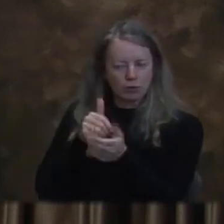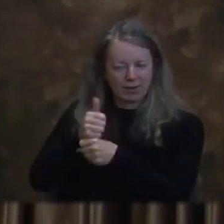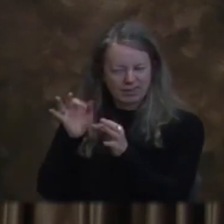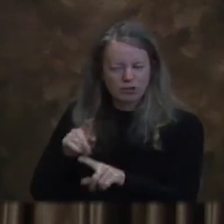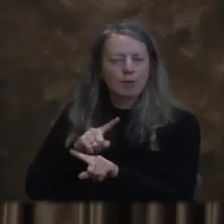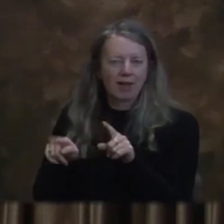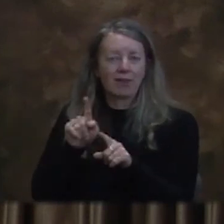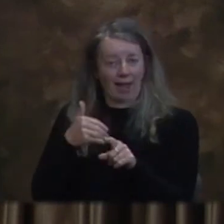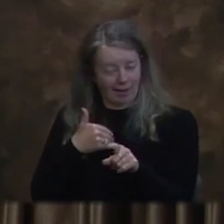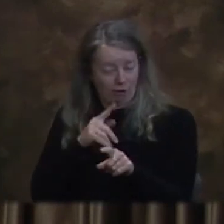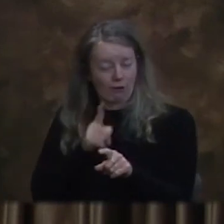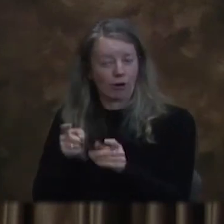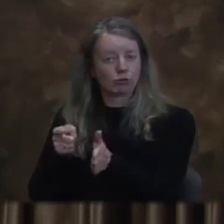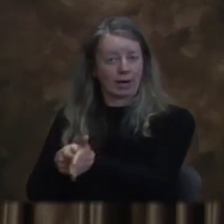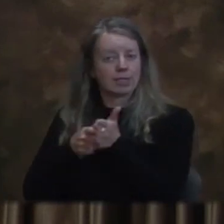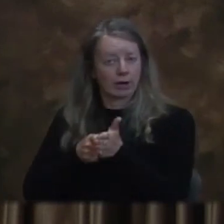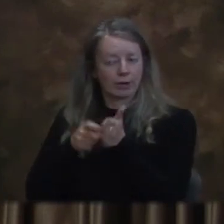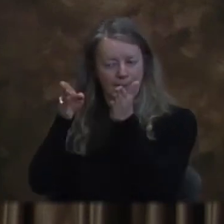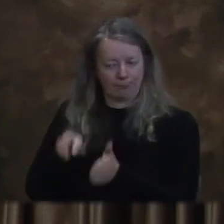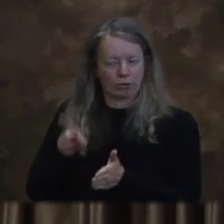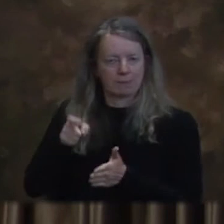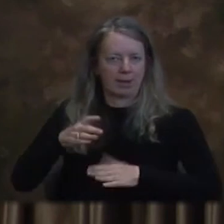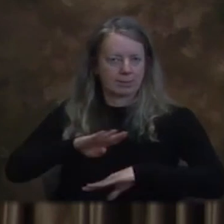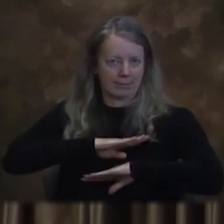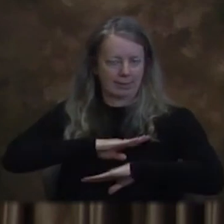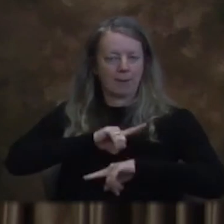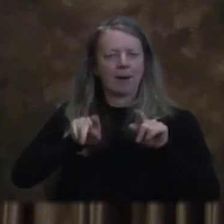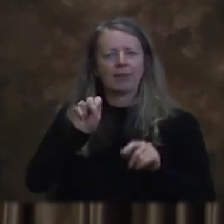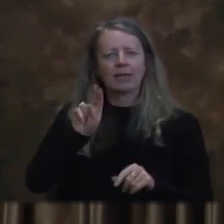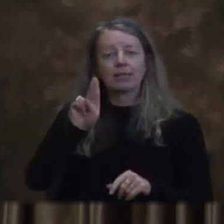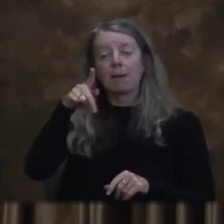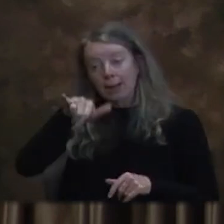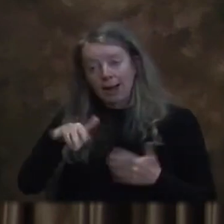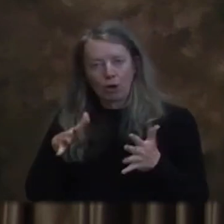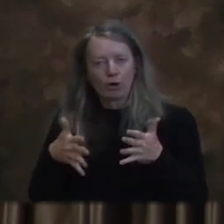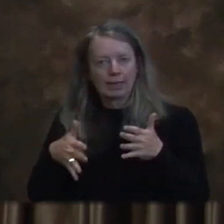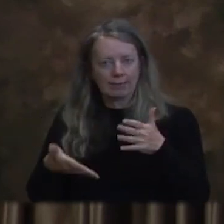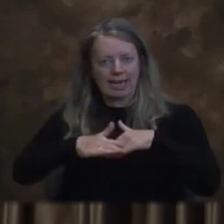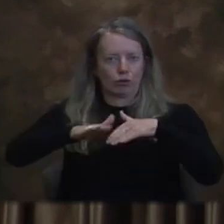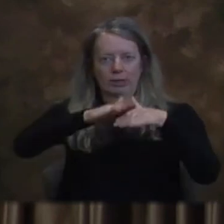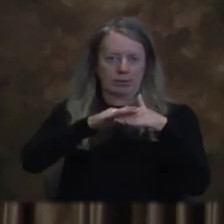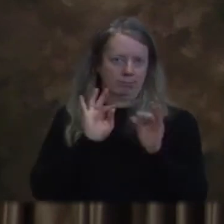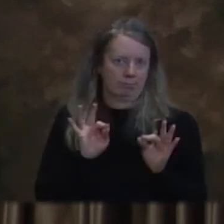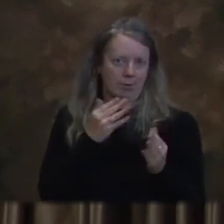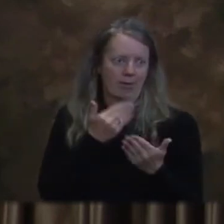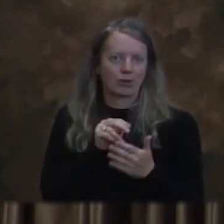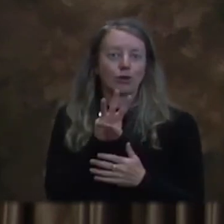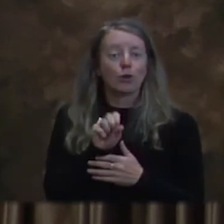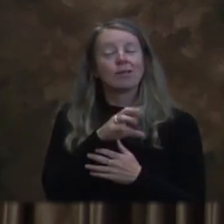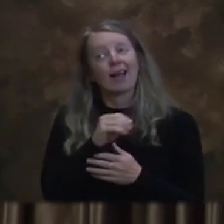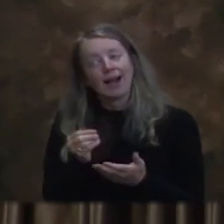meet. Although now the actual supply has increased, so that's good news. And with cases being